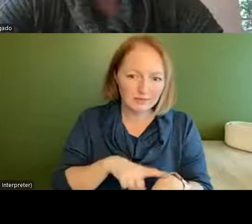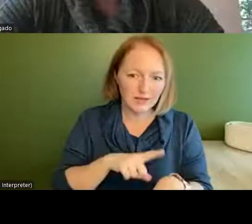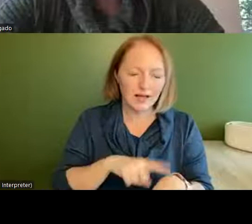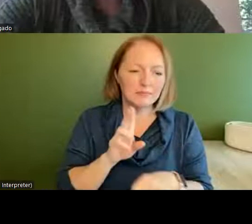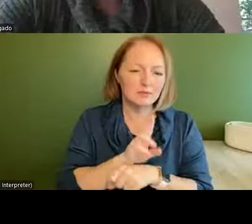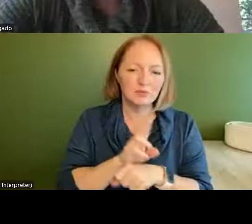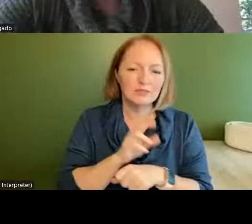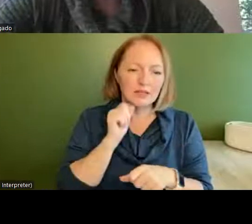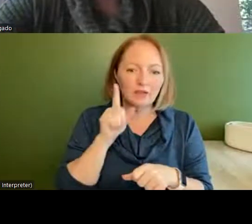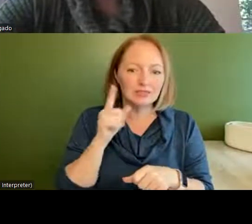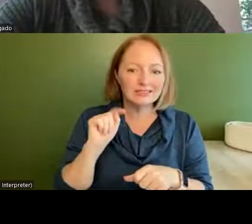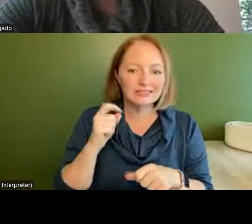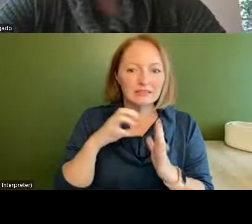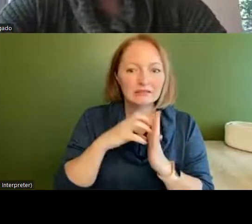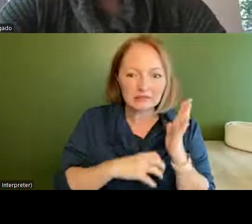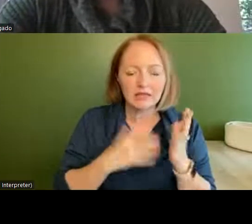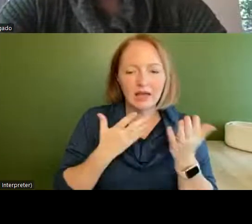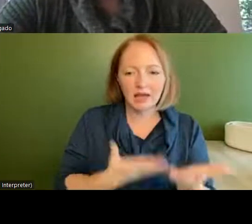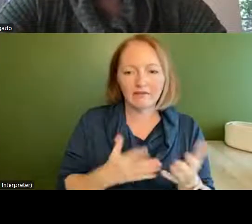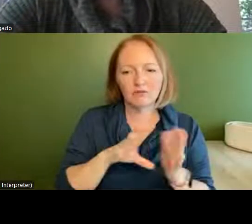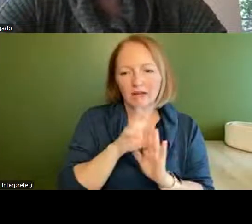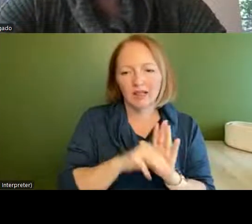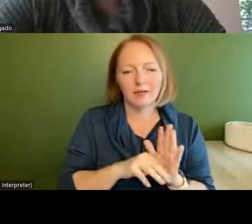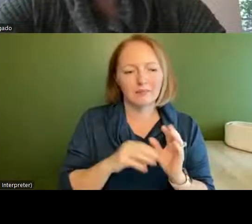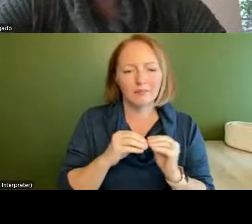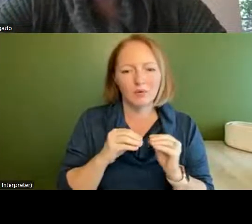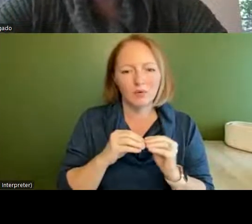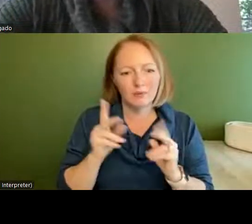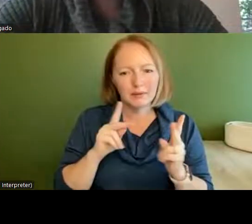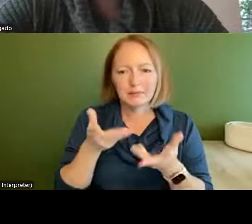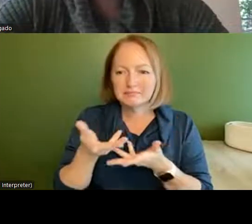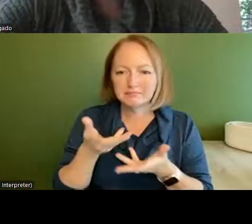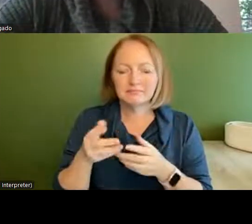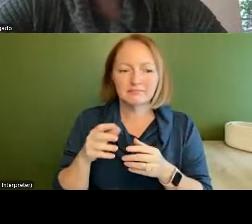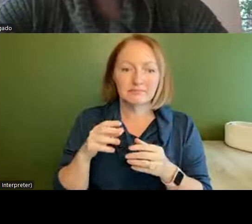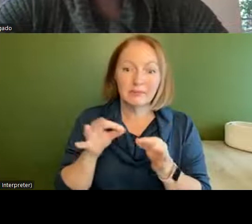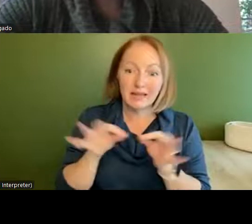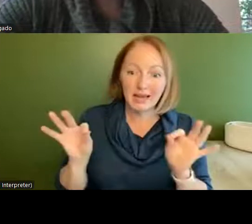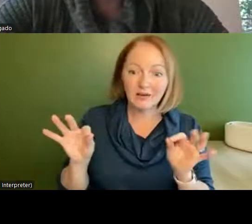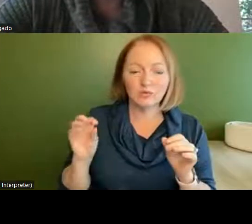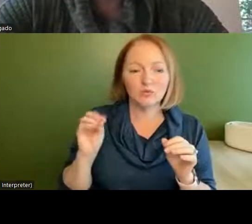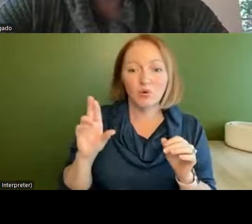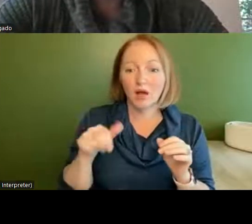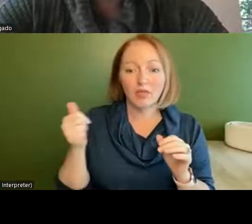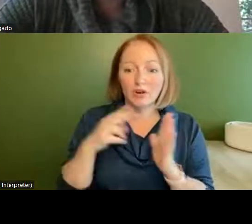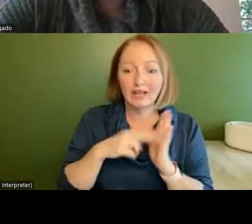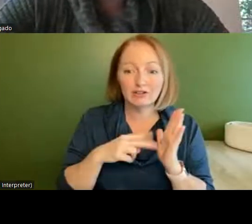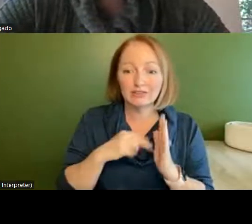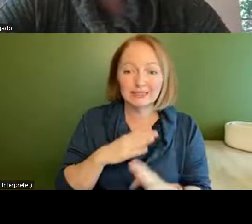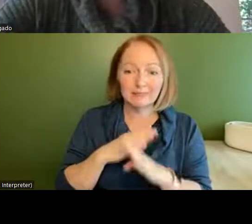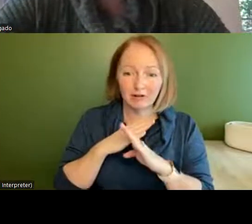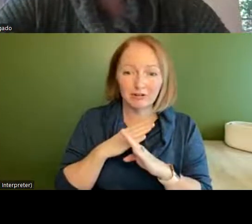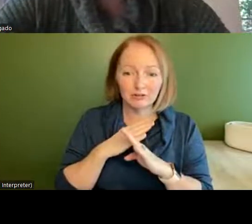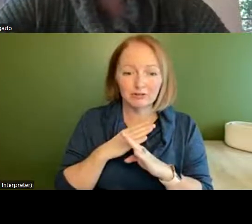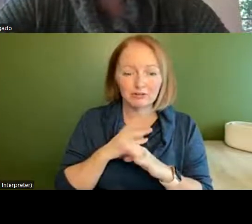not just text-heavy curriculum, but really with folks who might have language or other literacy barriers,